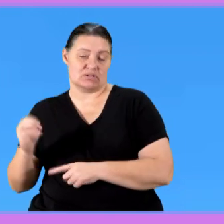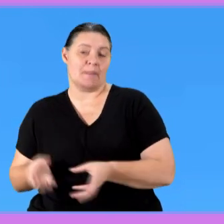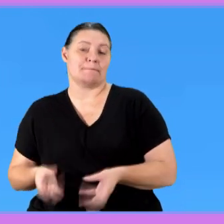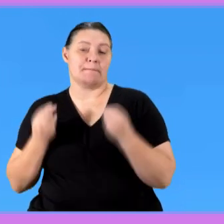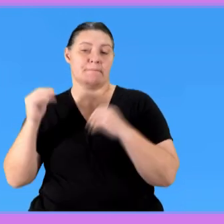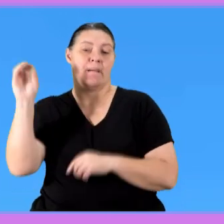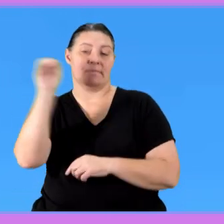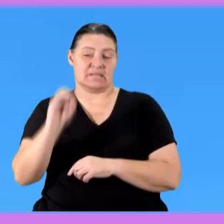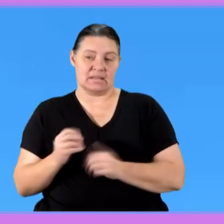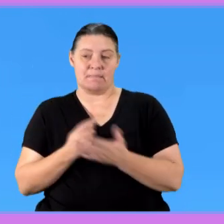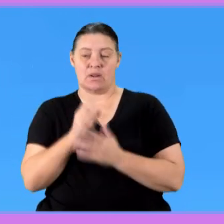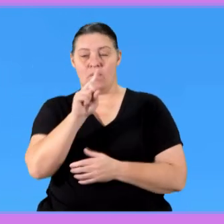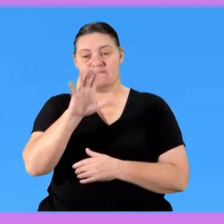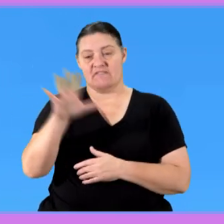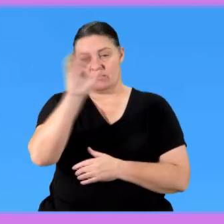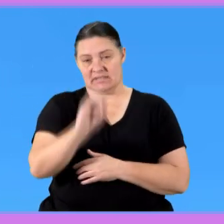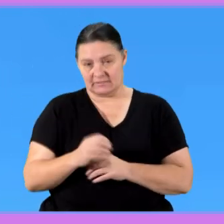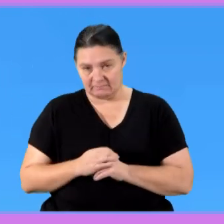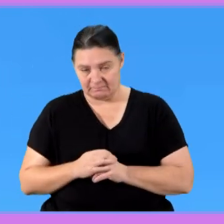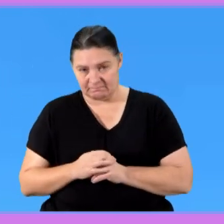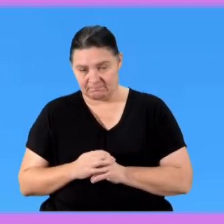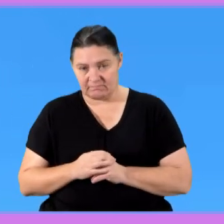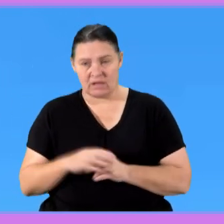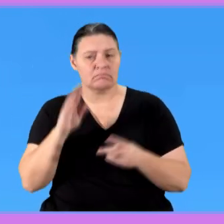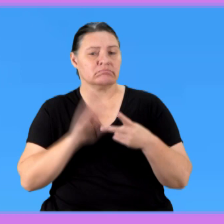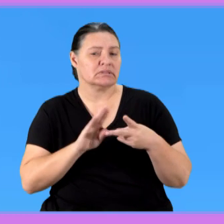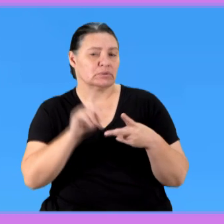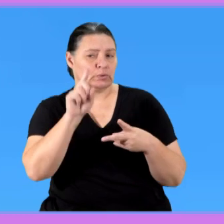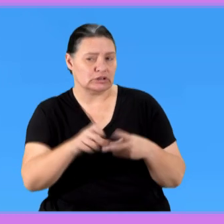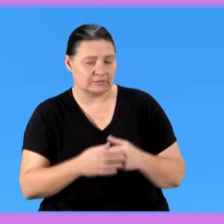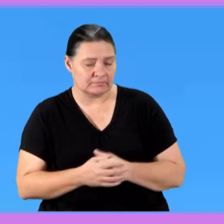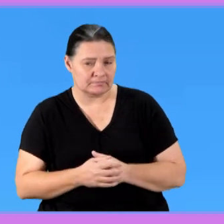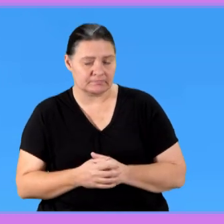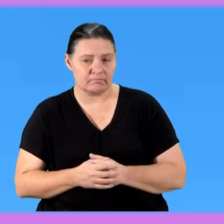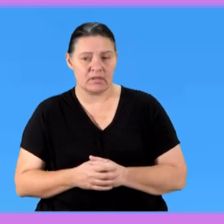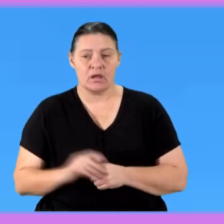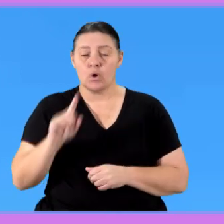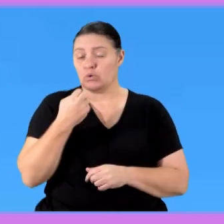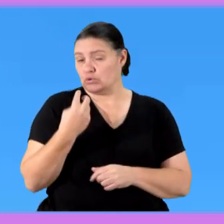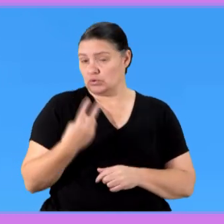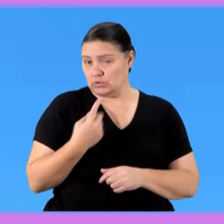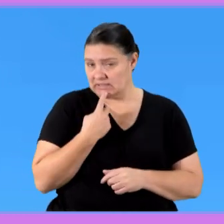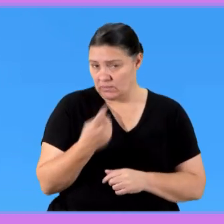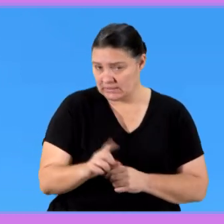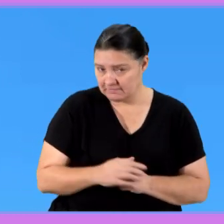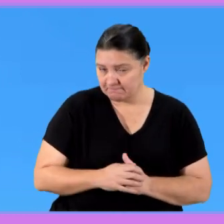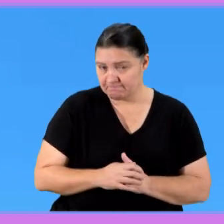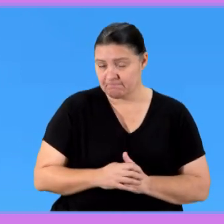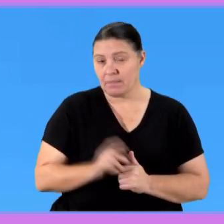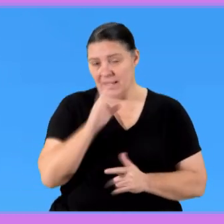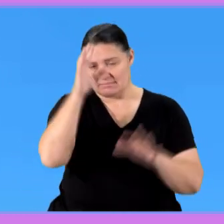100, and it gives me 15%. Okay, let's look at another question. At question number 2, it